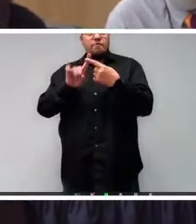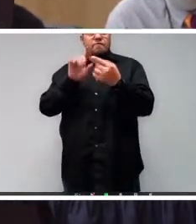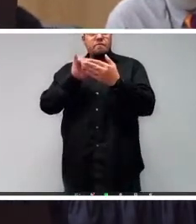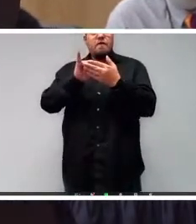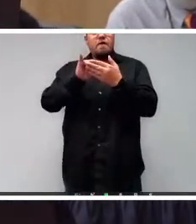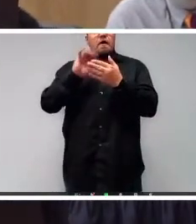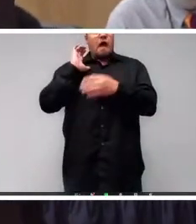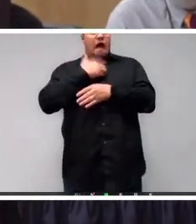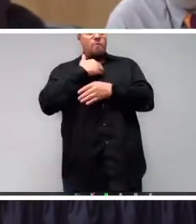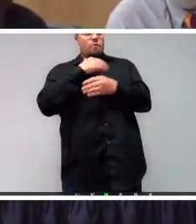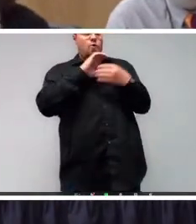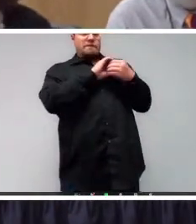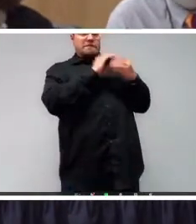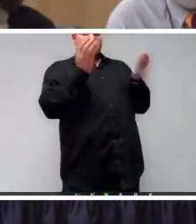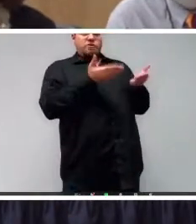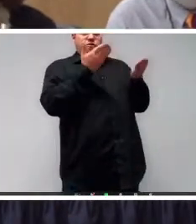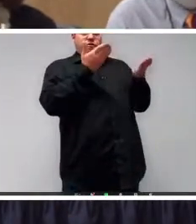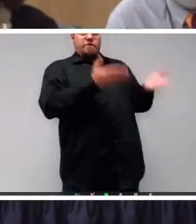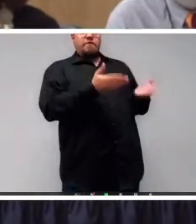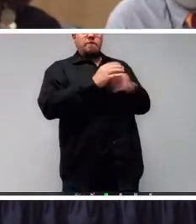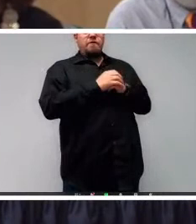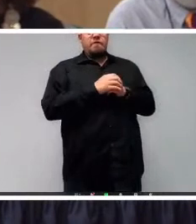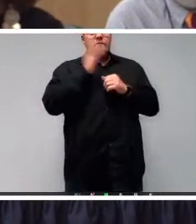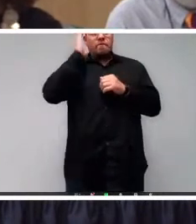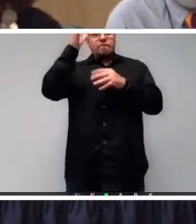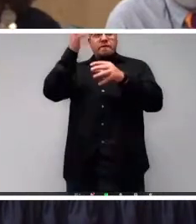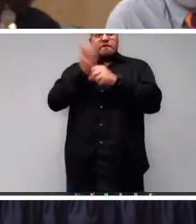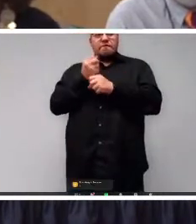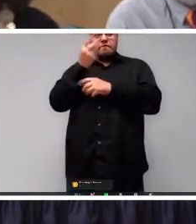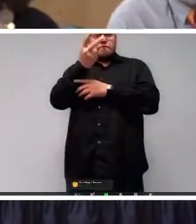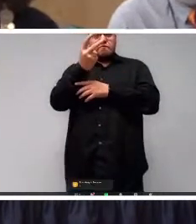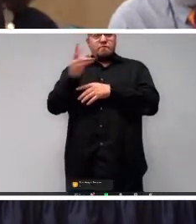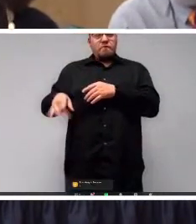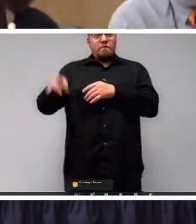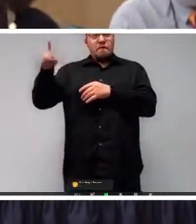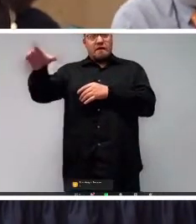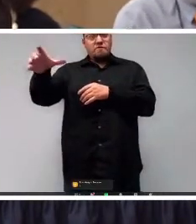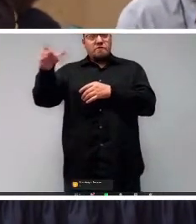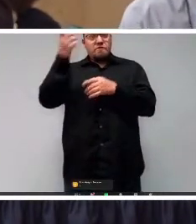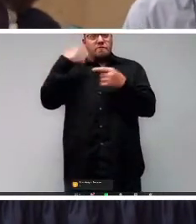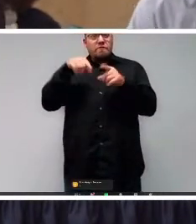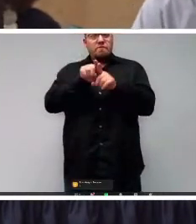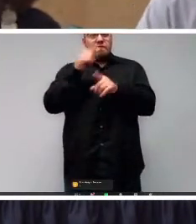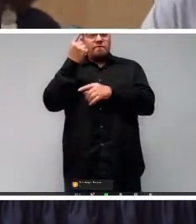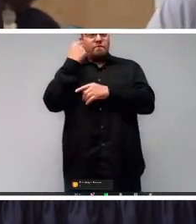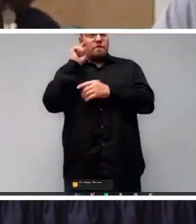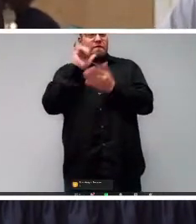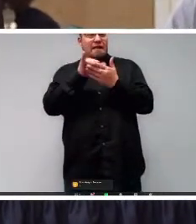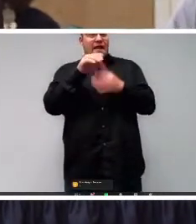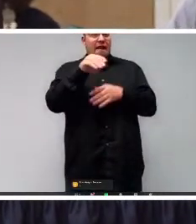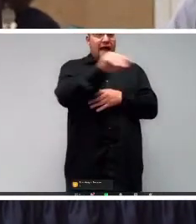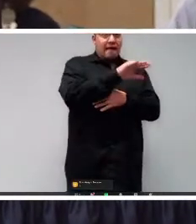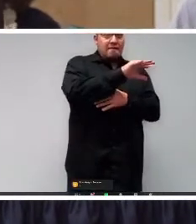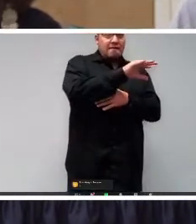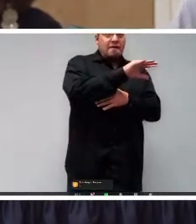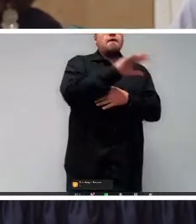Mountain West. So you'll receive two donation agreements, one for the land and one for the buildings and all the